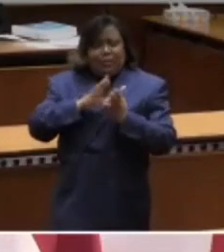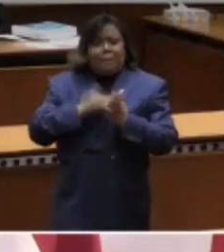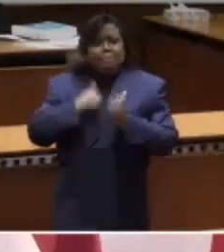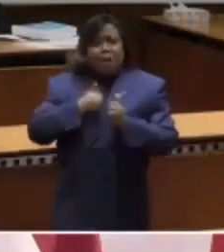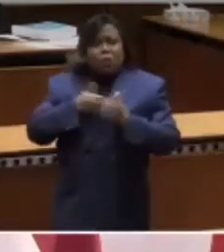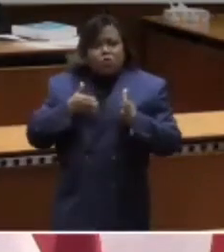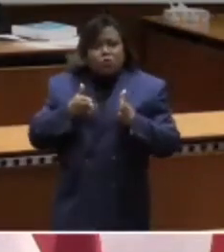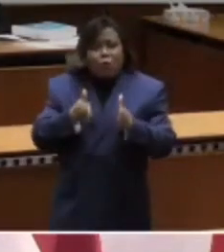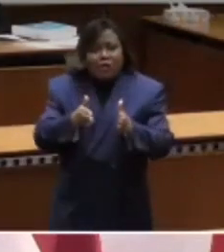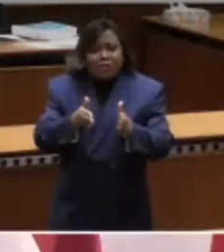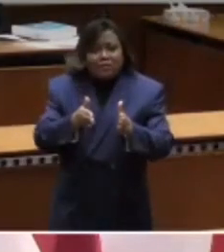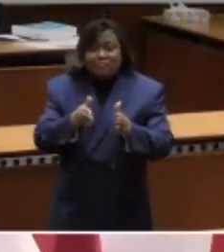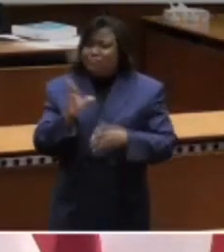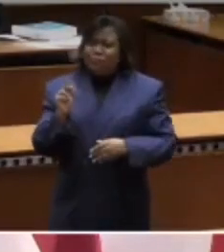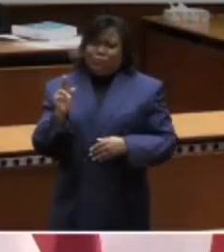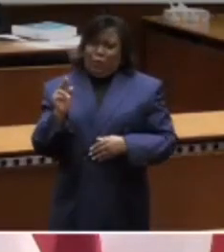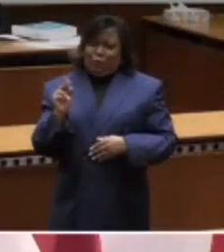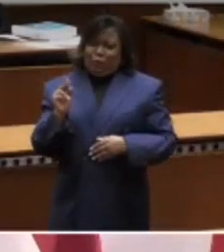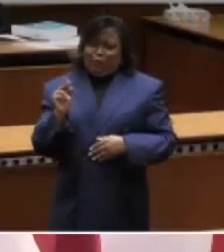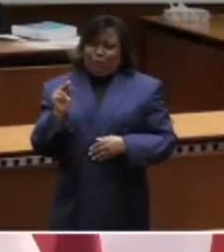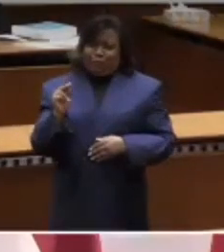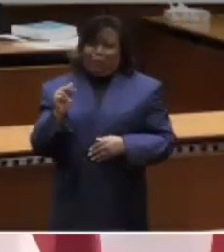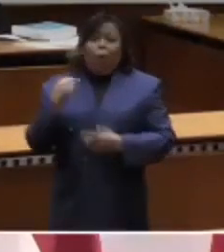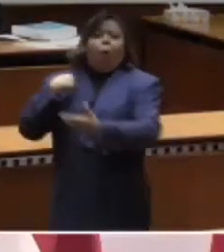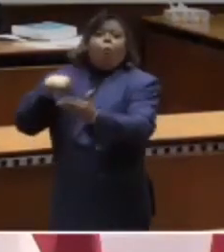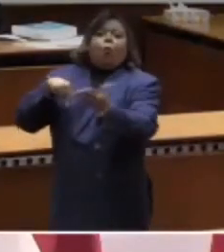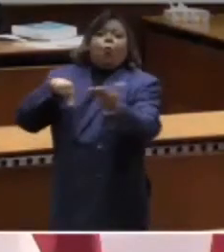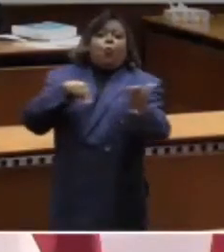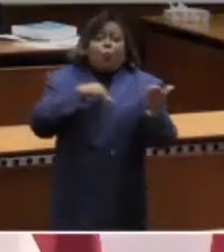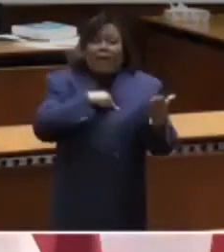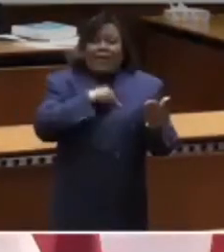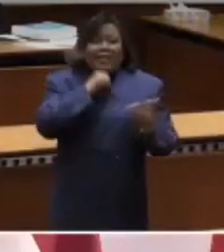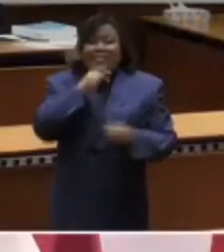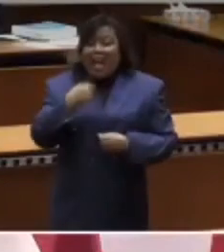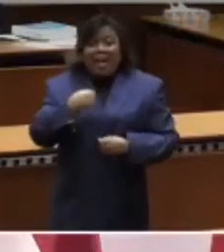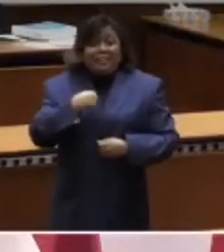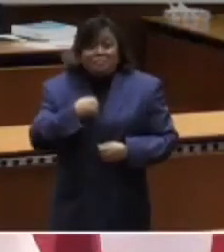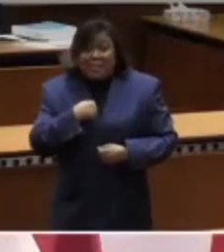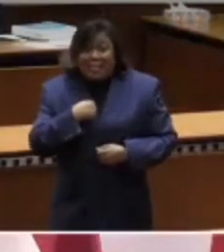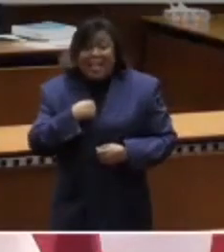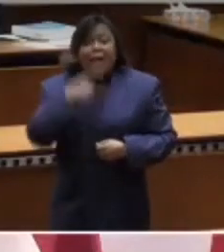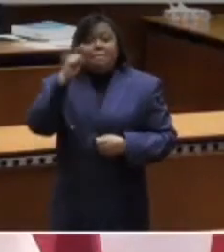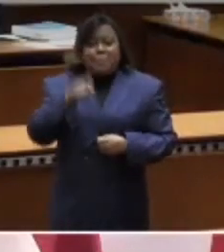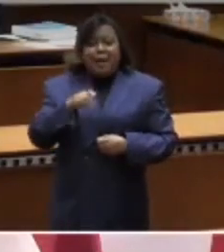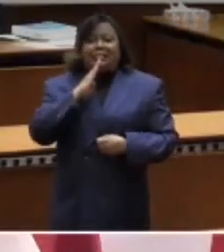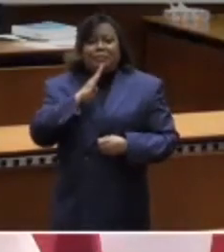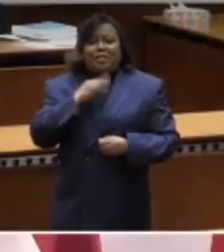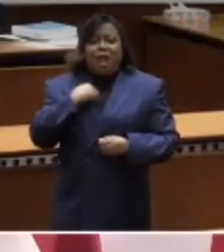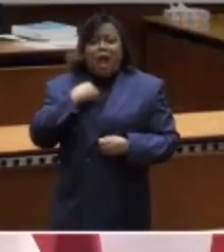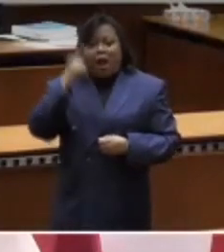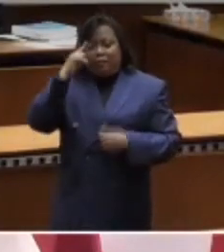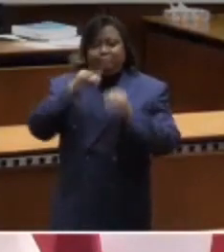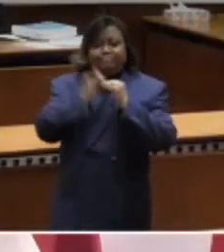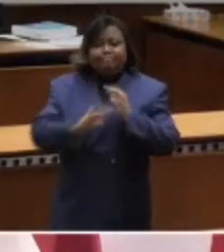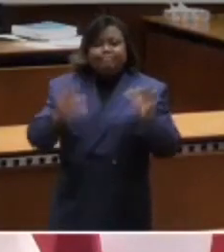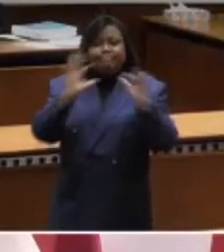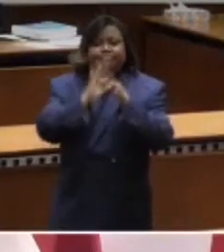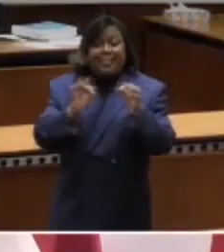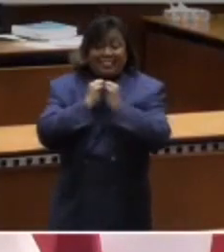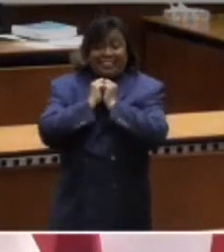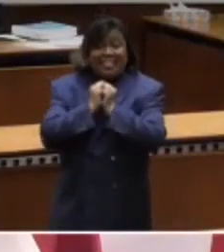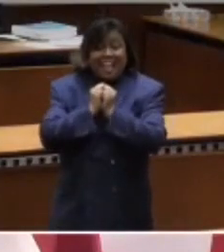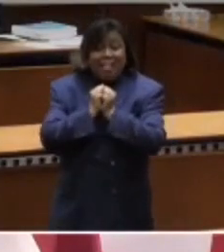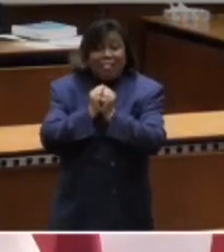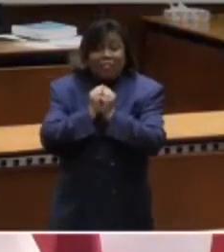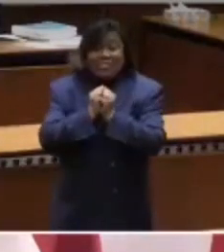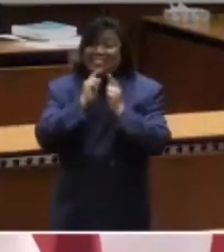own course. No, we, not me, must be our mantra.